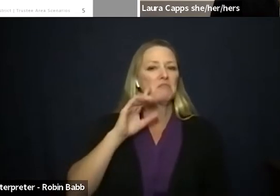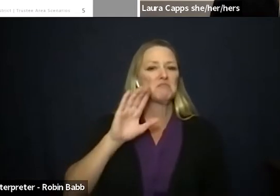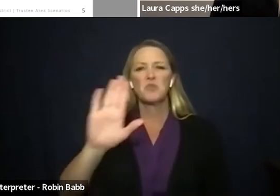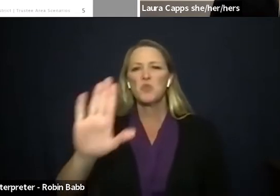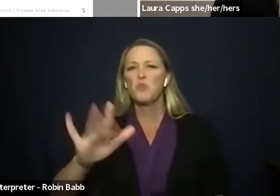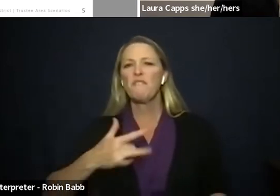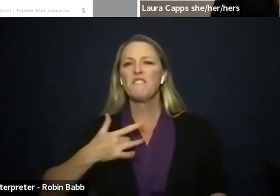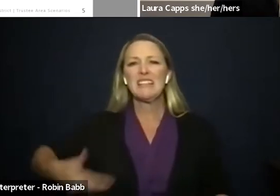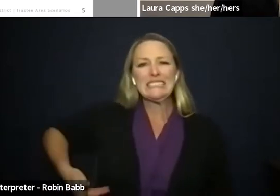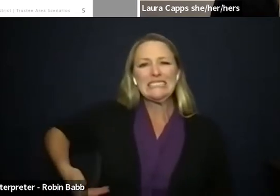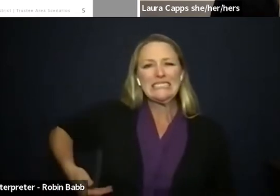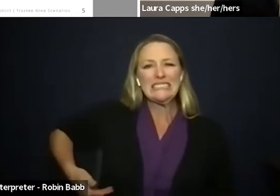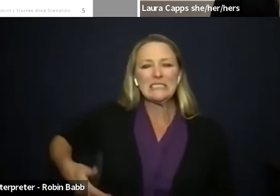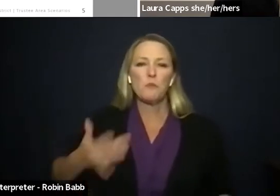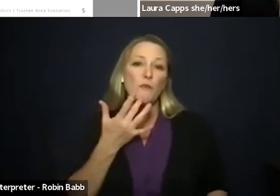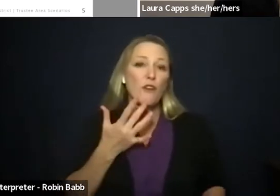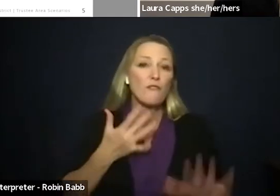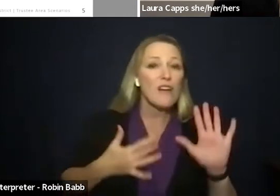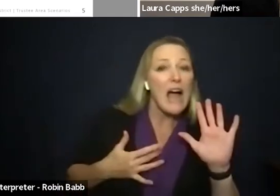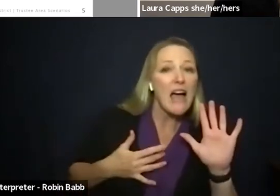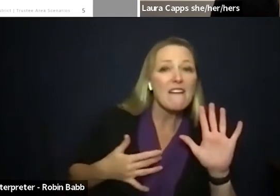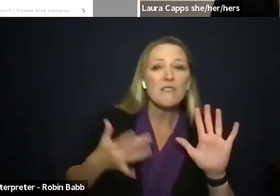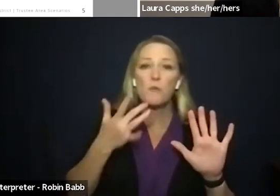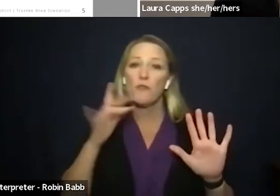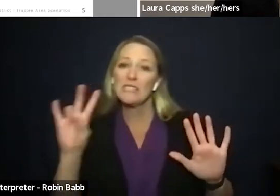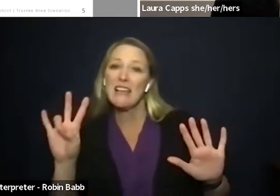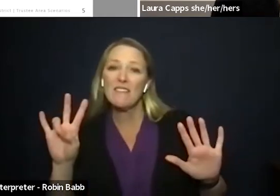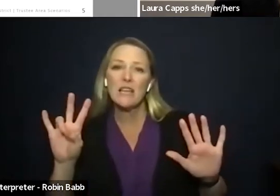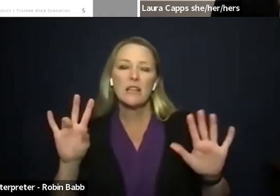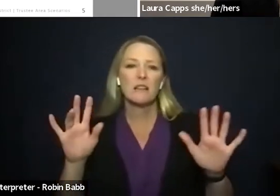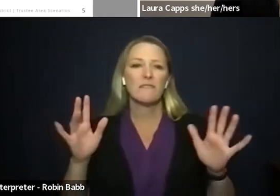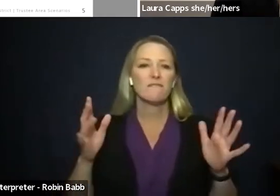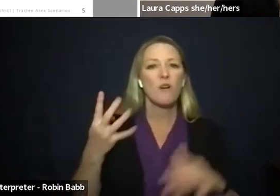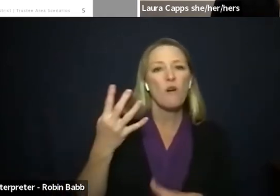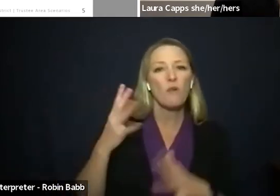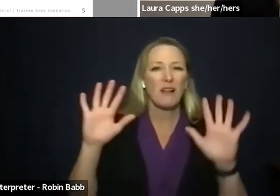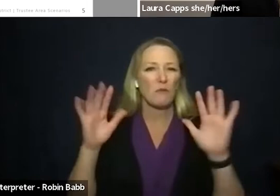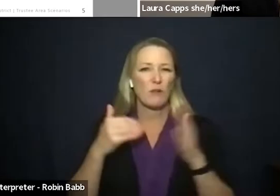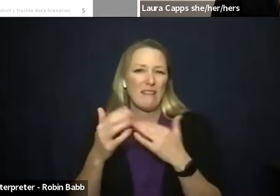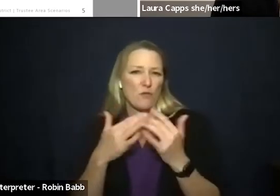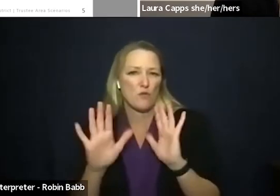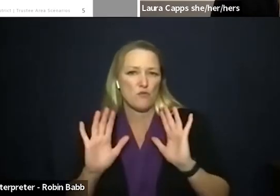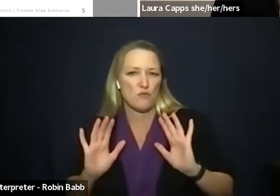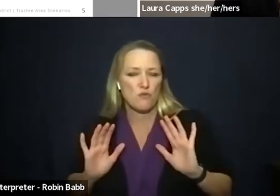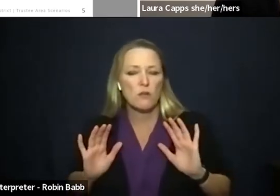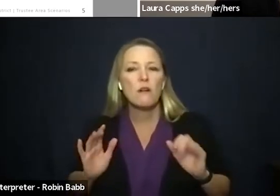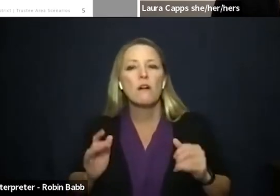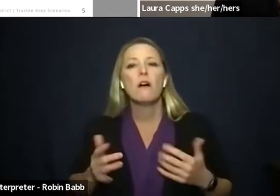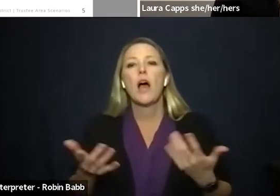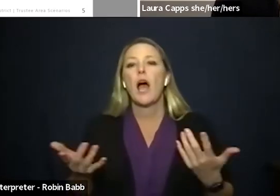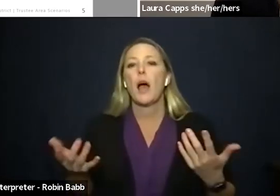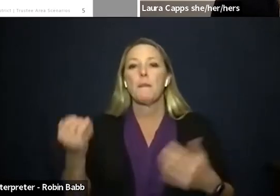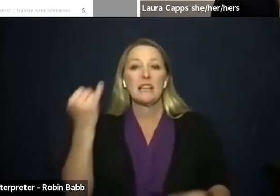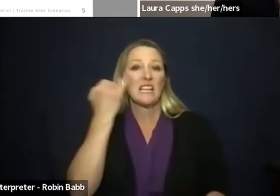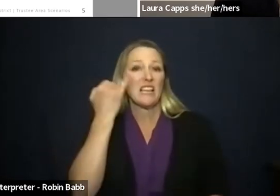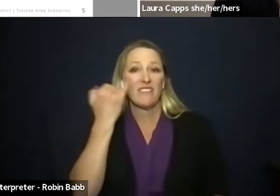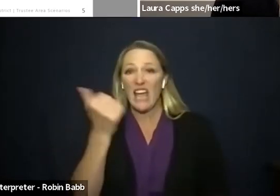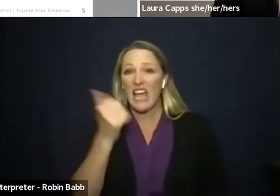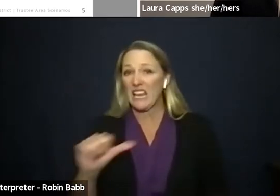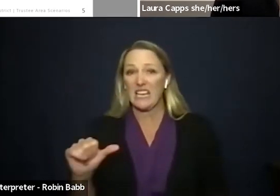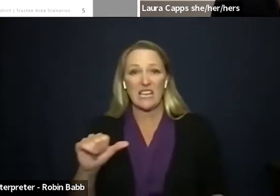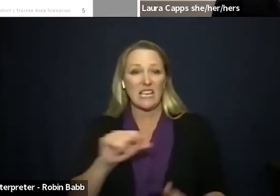seven or if you still like to consider both um simply put if there's any that you just you just don't